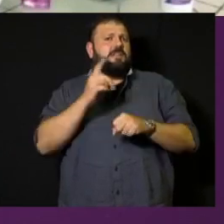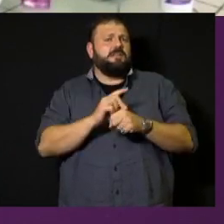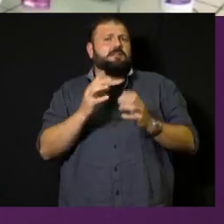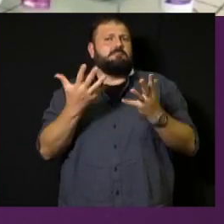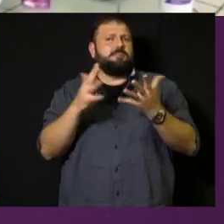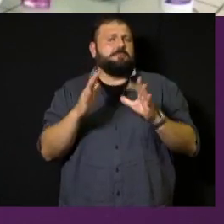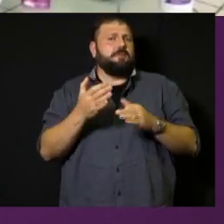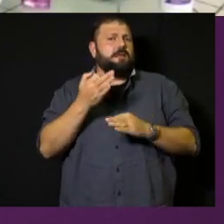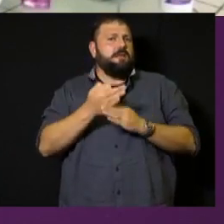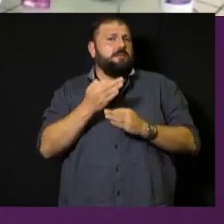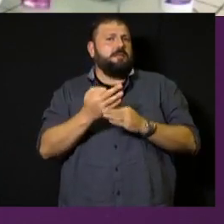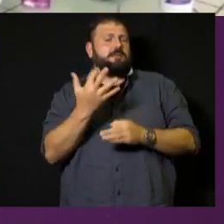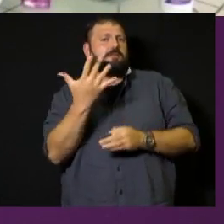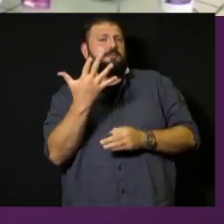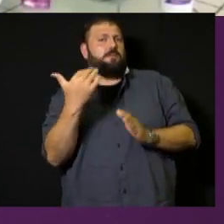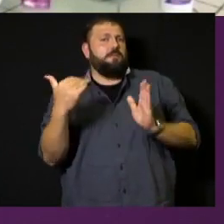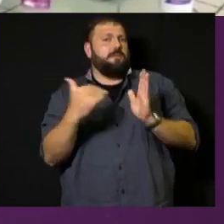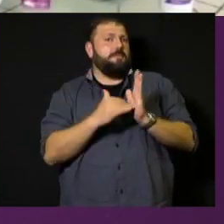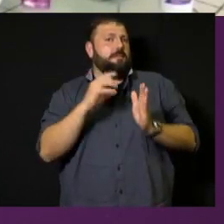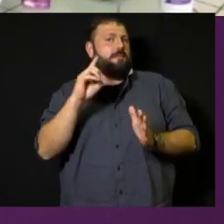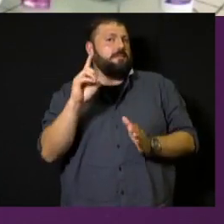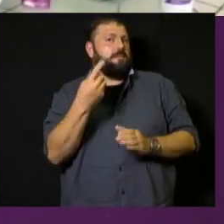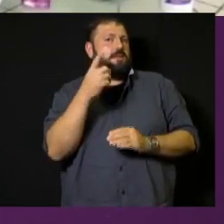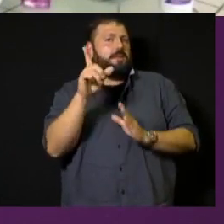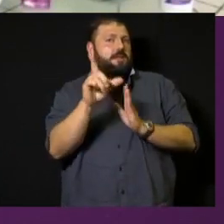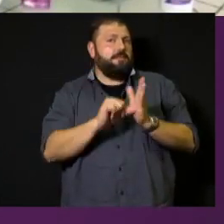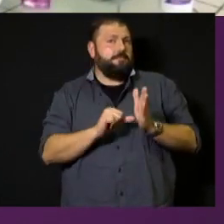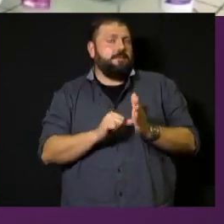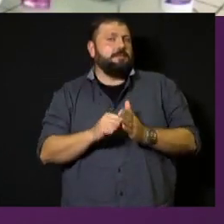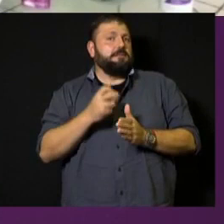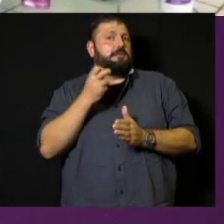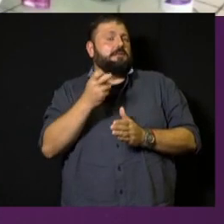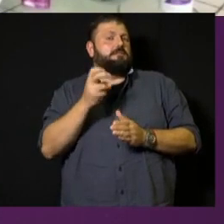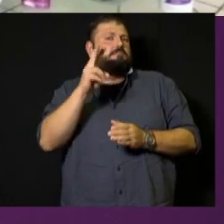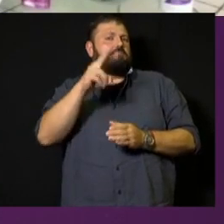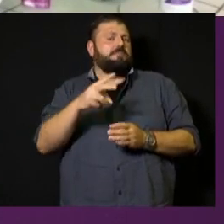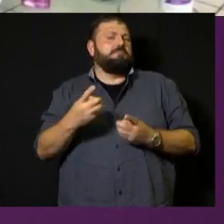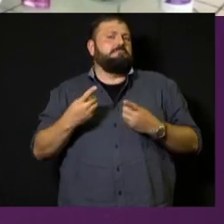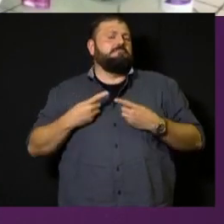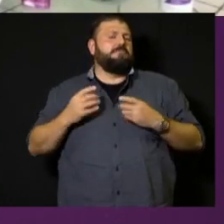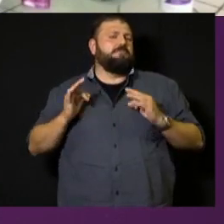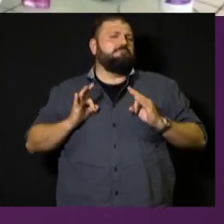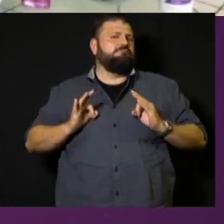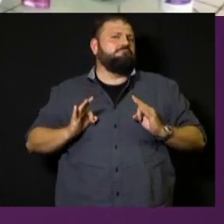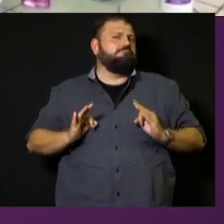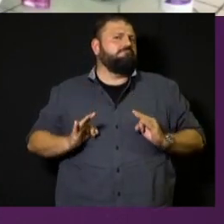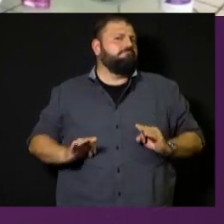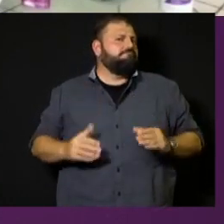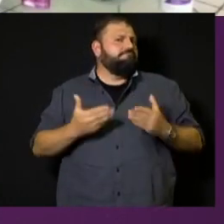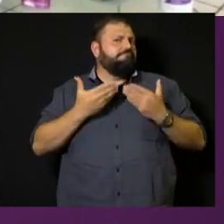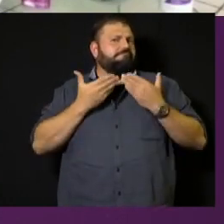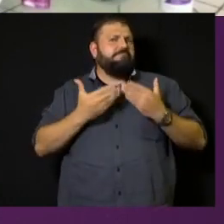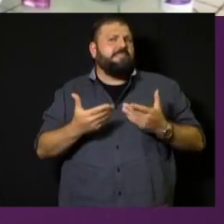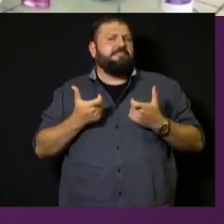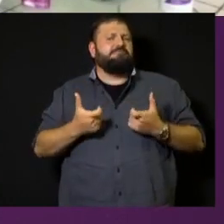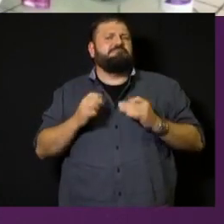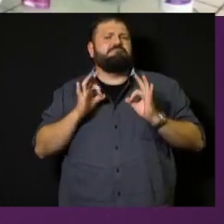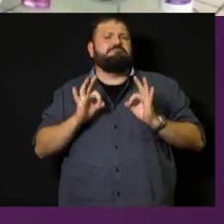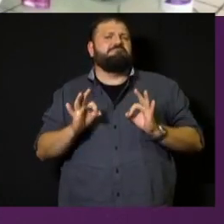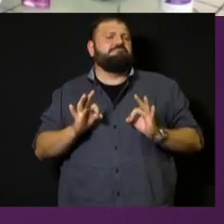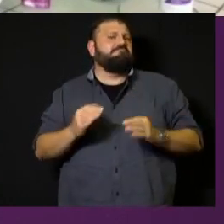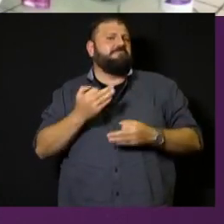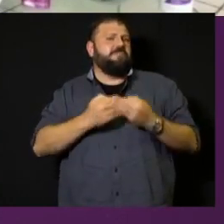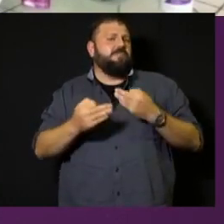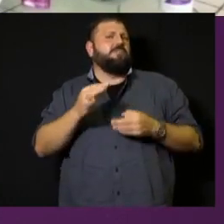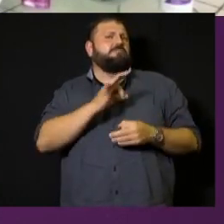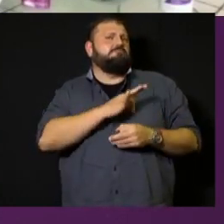we have hit $50,000 a month, and this gives you financial peace of mind.